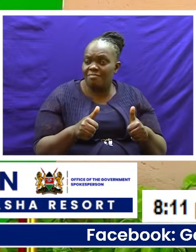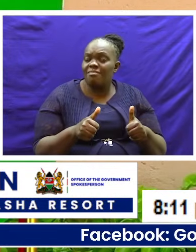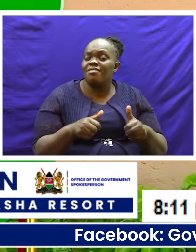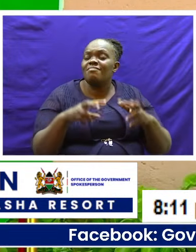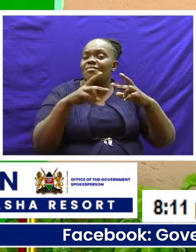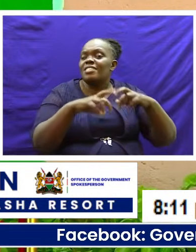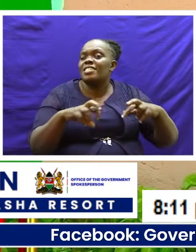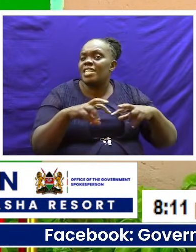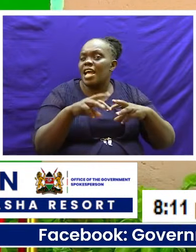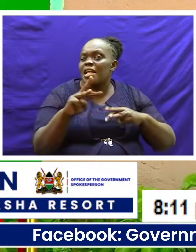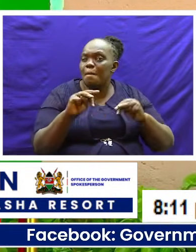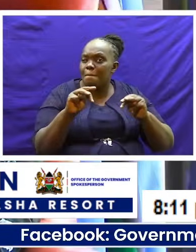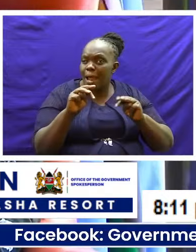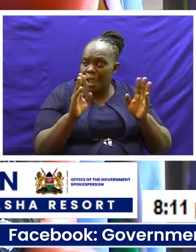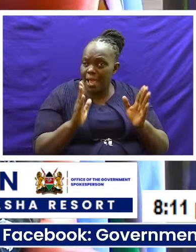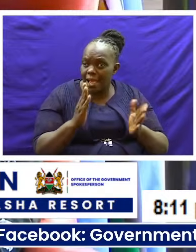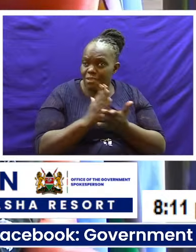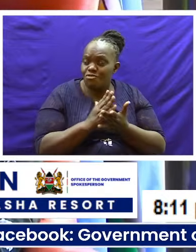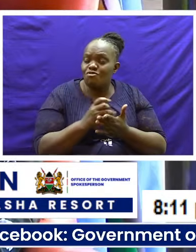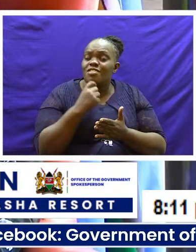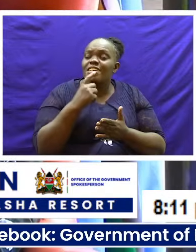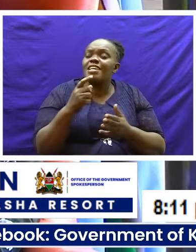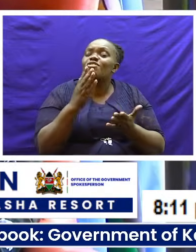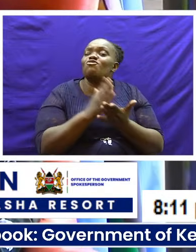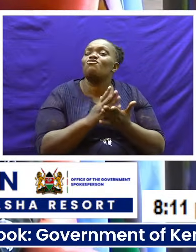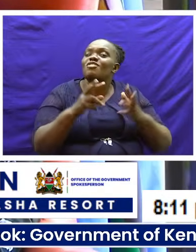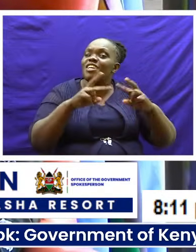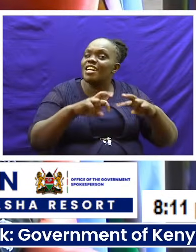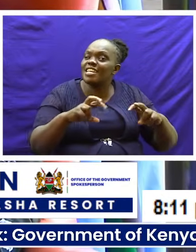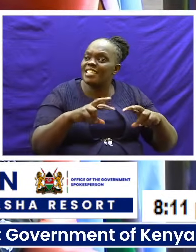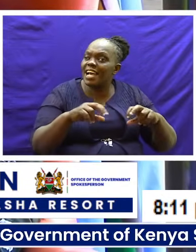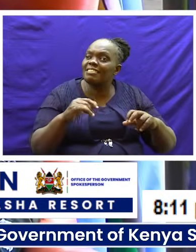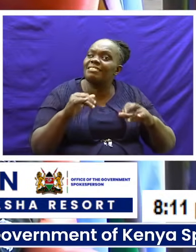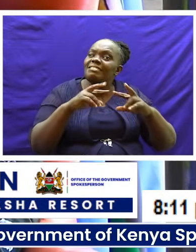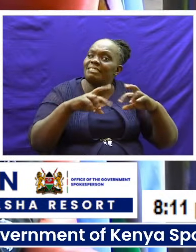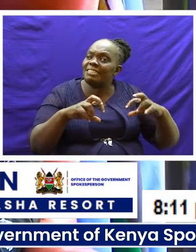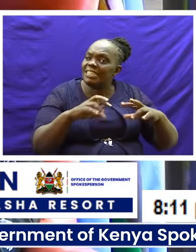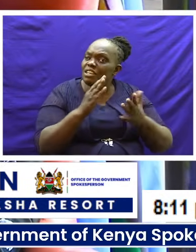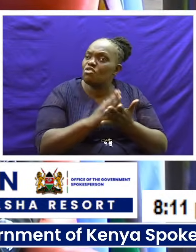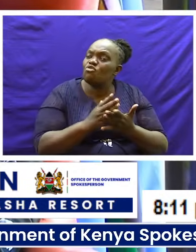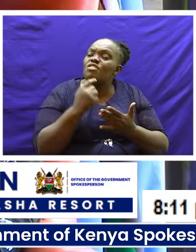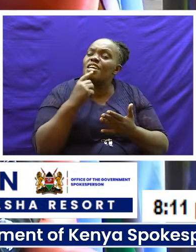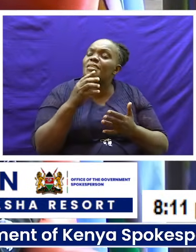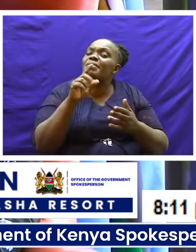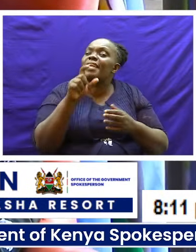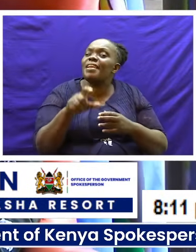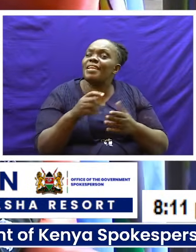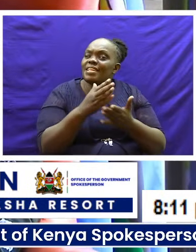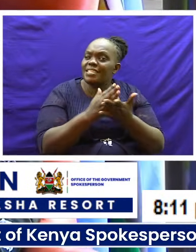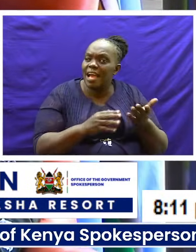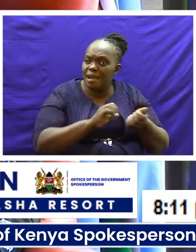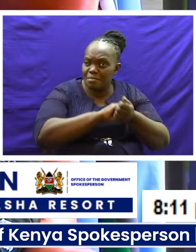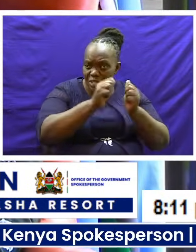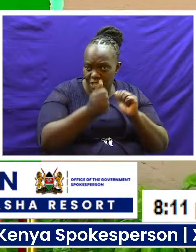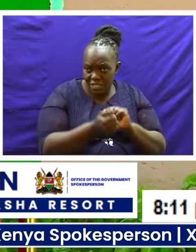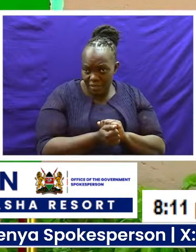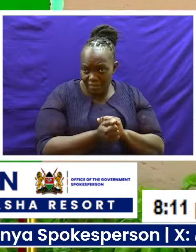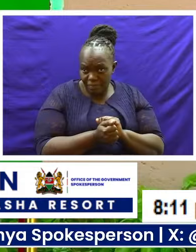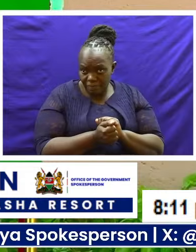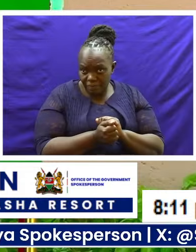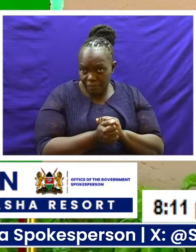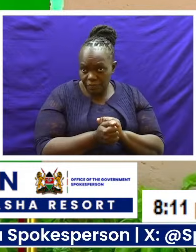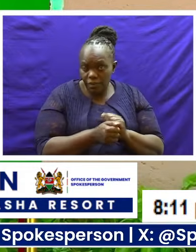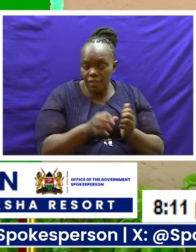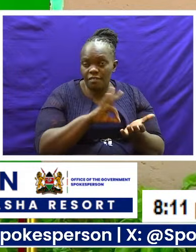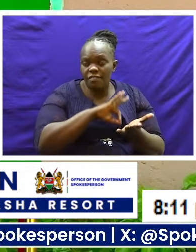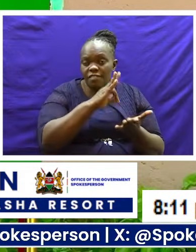research manager, I said, research is research, and I just was feeling I need some change. And the